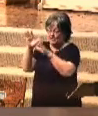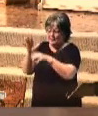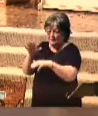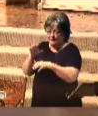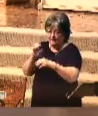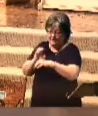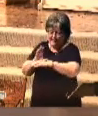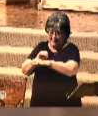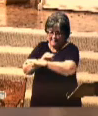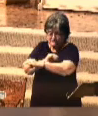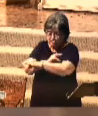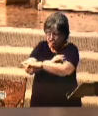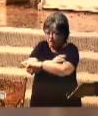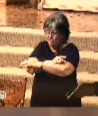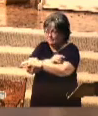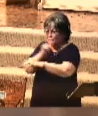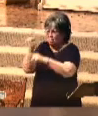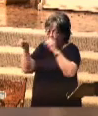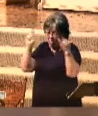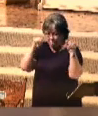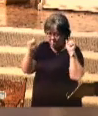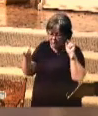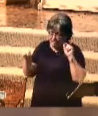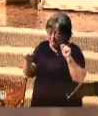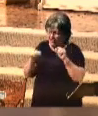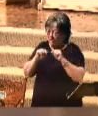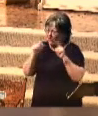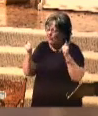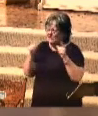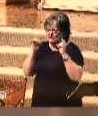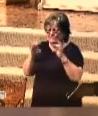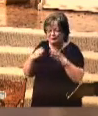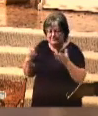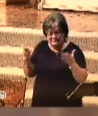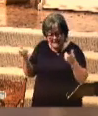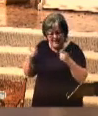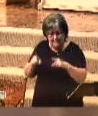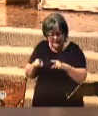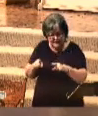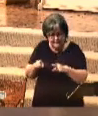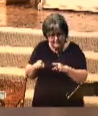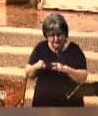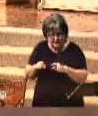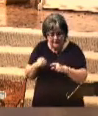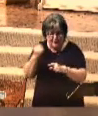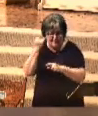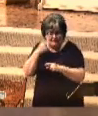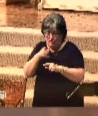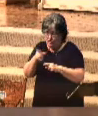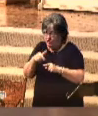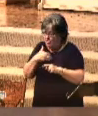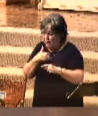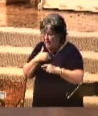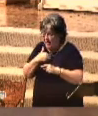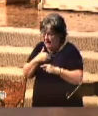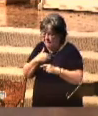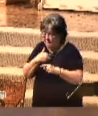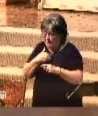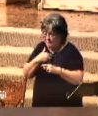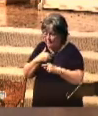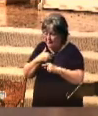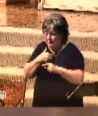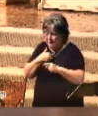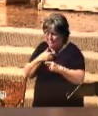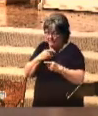cancer diagnosis, all kinds of tragedies happening. And if you don't have that kind of upheaval